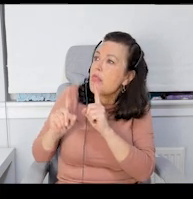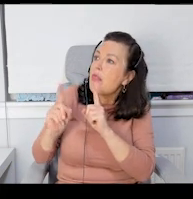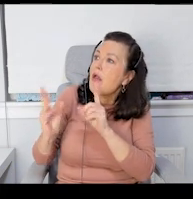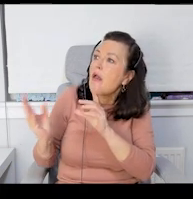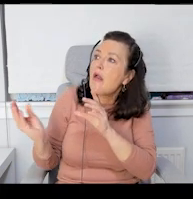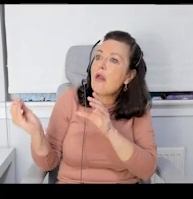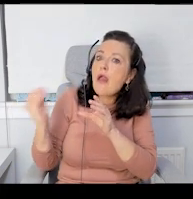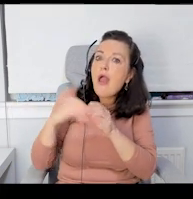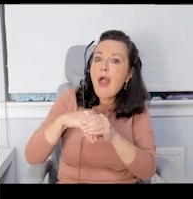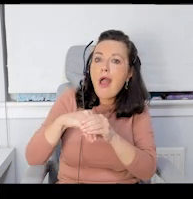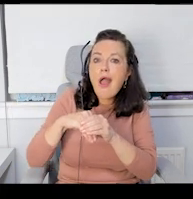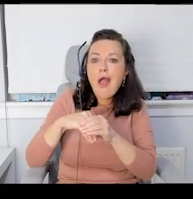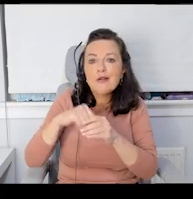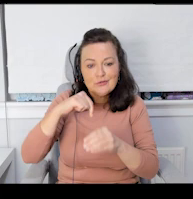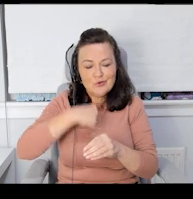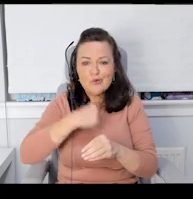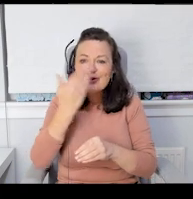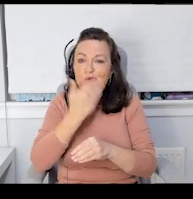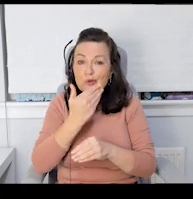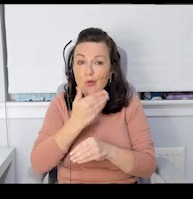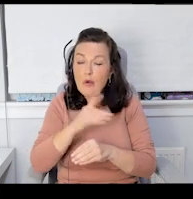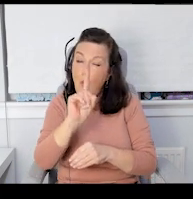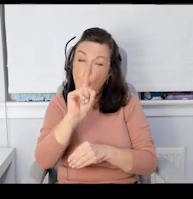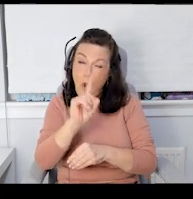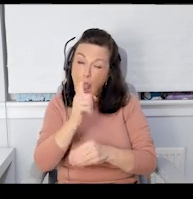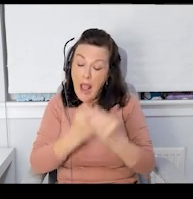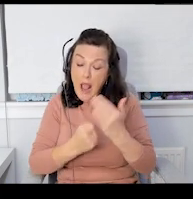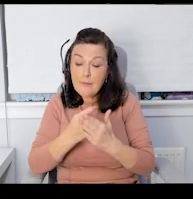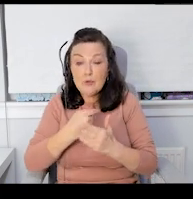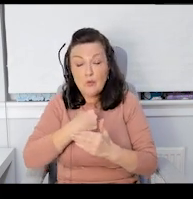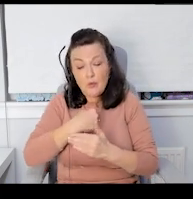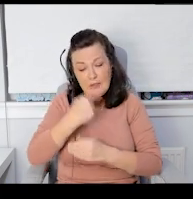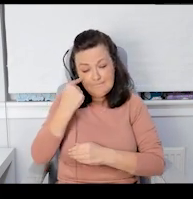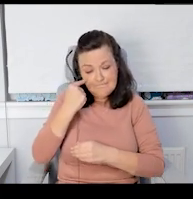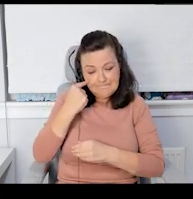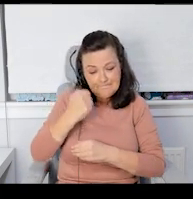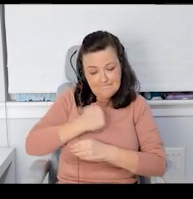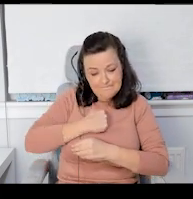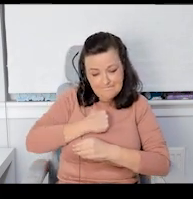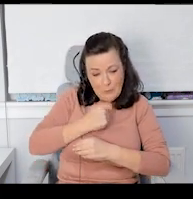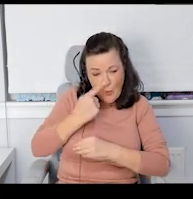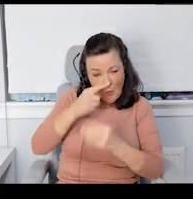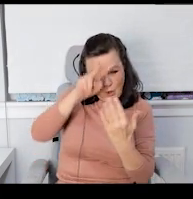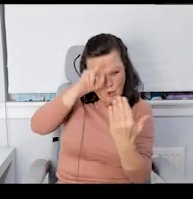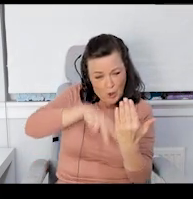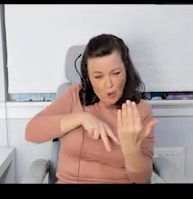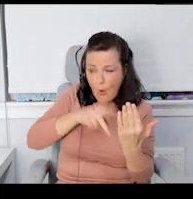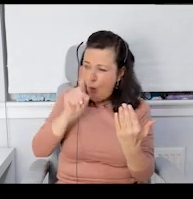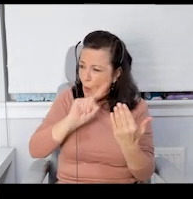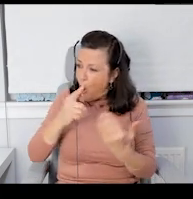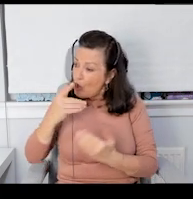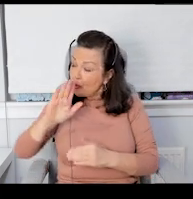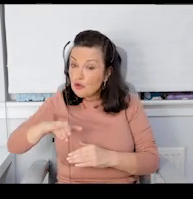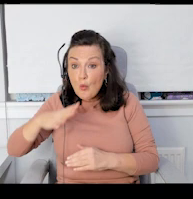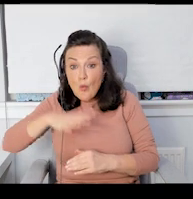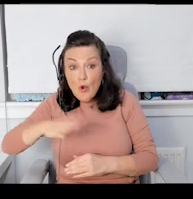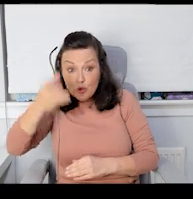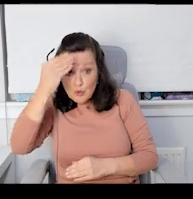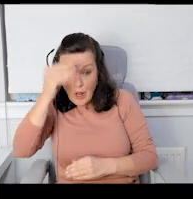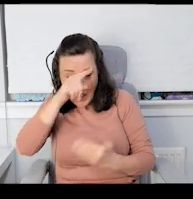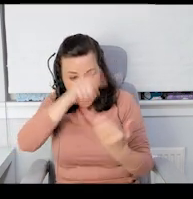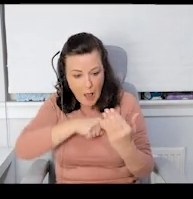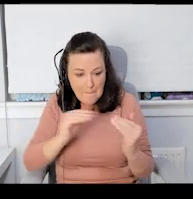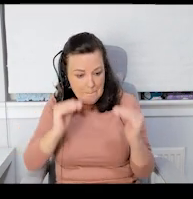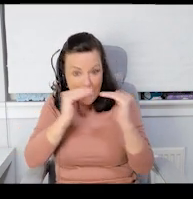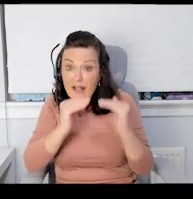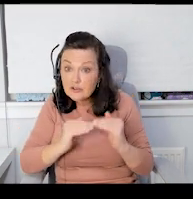framework, where we took that framework and looked at what our children wanted to learn and matched it in with sports in my previous school. We